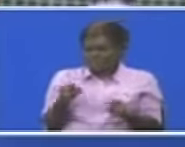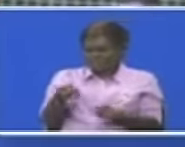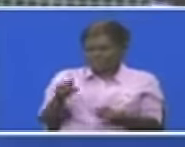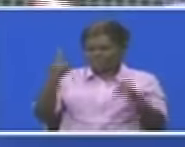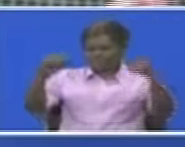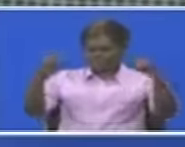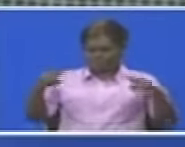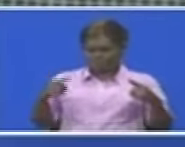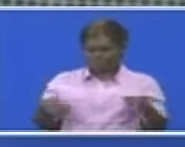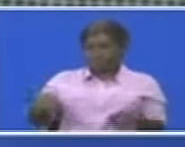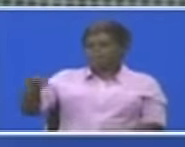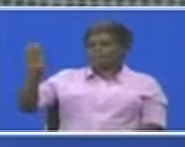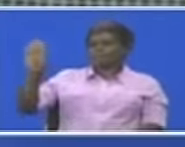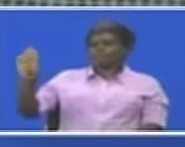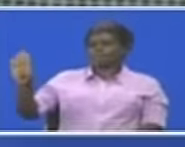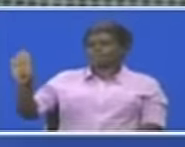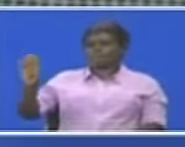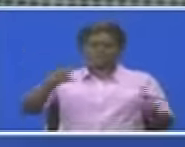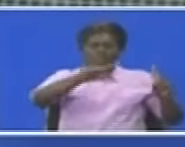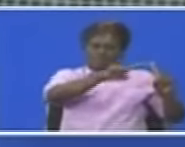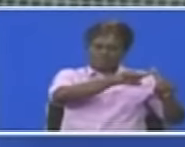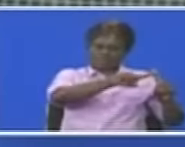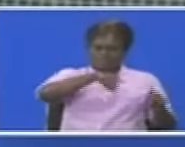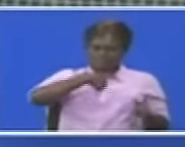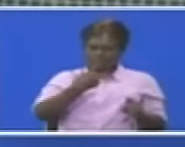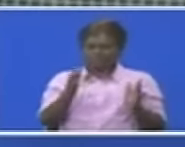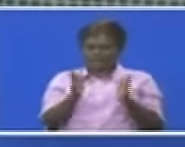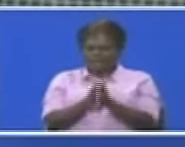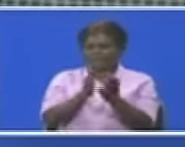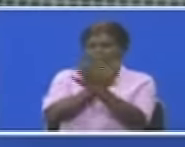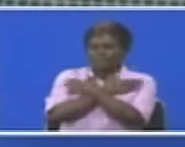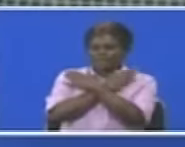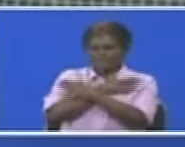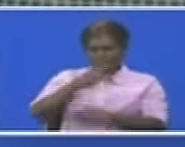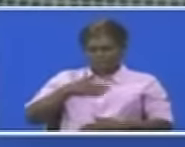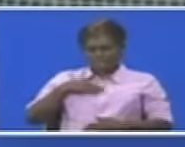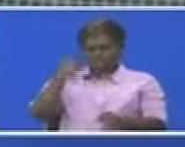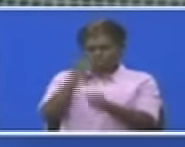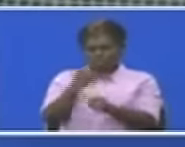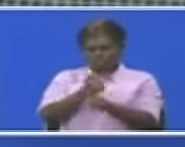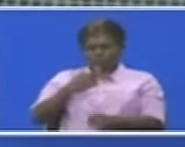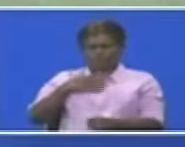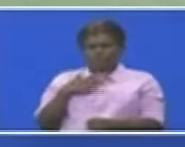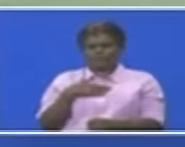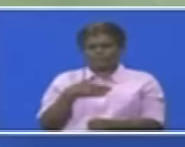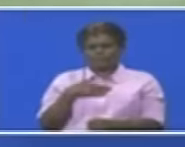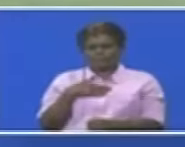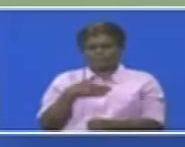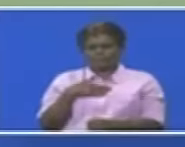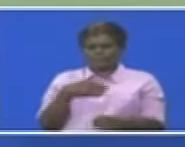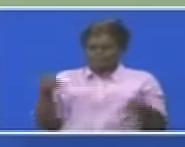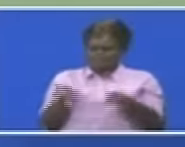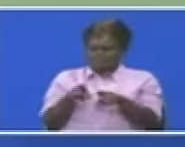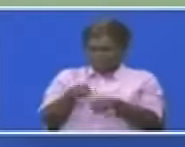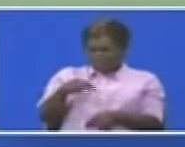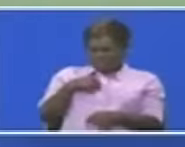So ni a big plus kwangu na kwa efforts zangu zile nimekuwa nikiweka na kwa teammates wangu wale kwa ngo kin support. Johana also